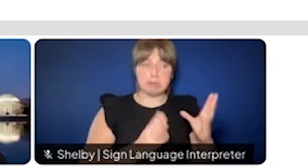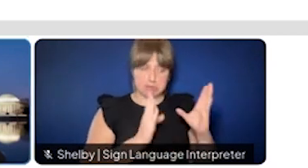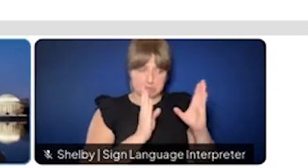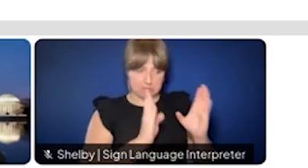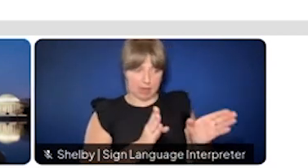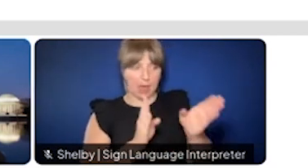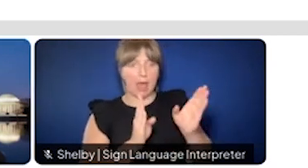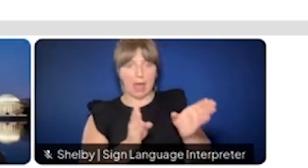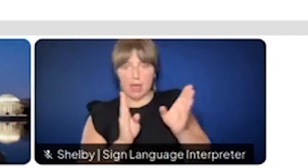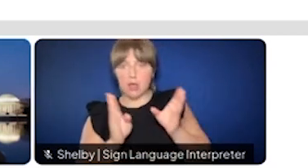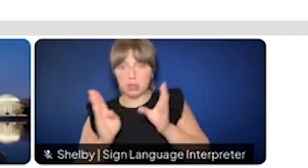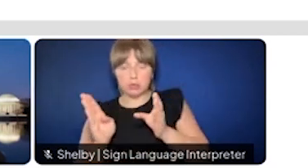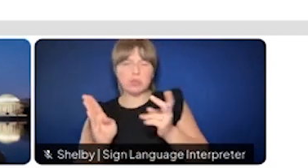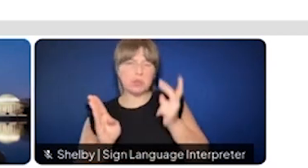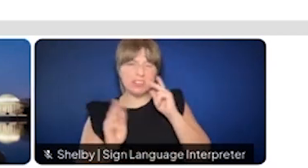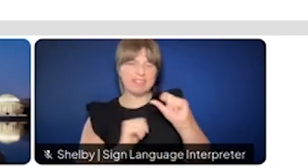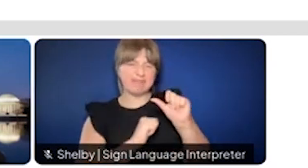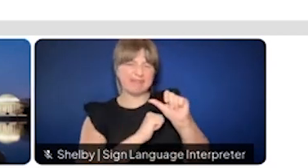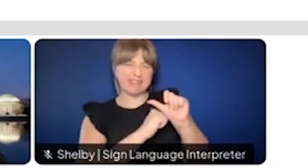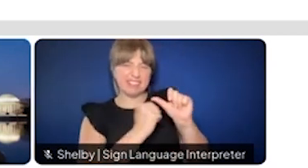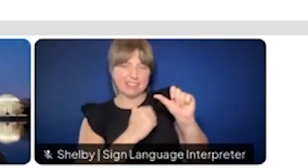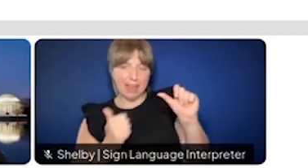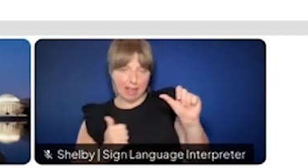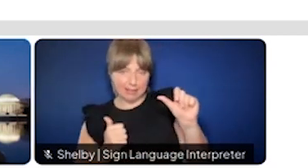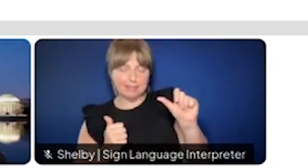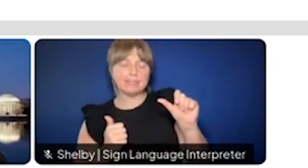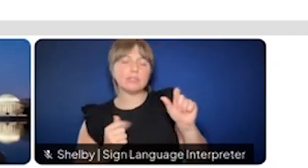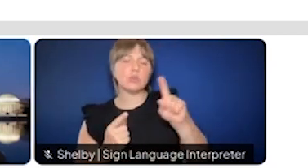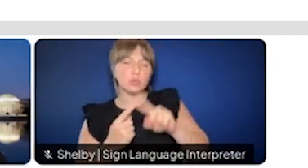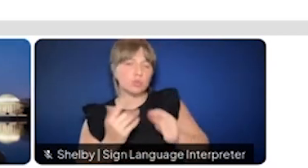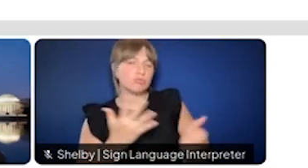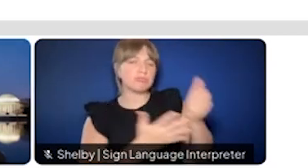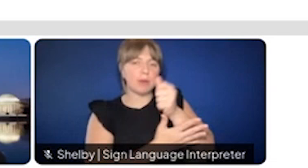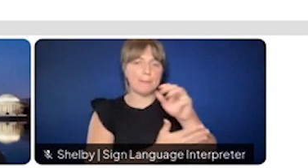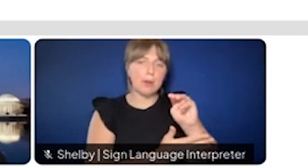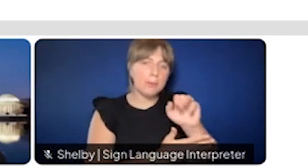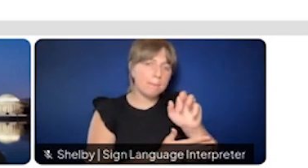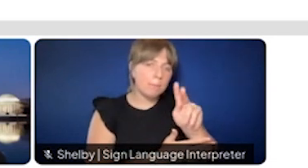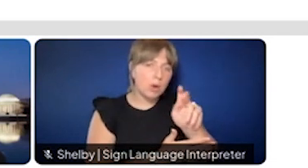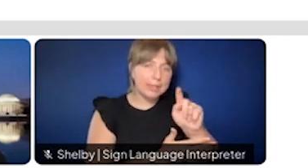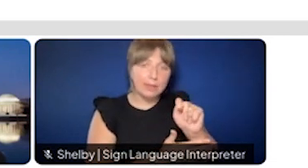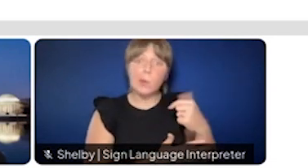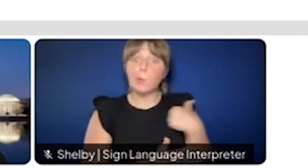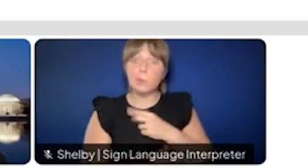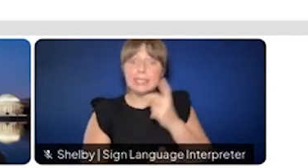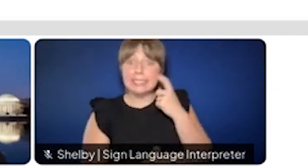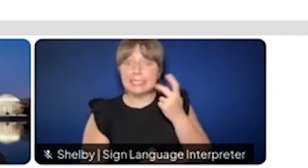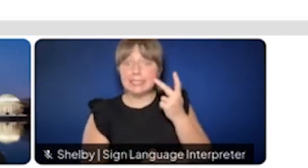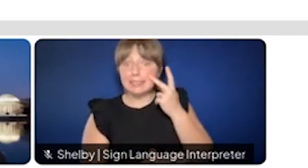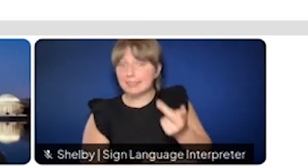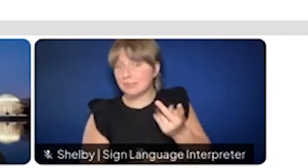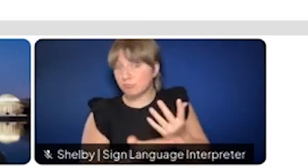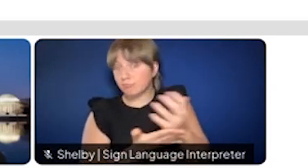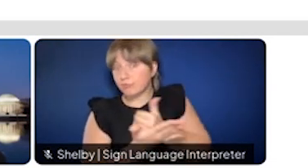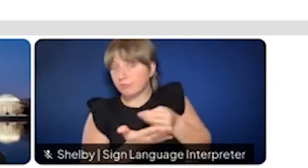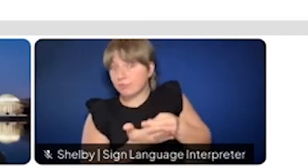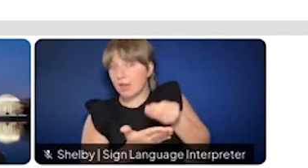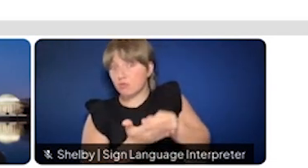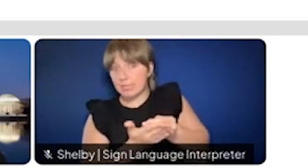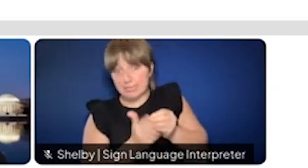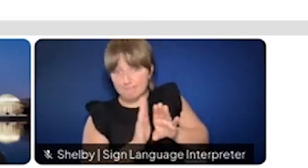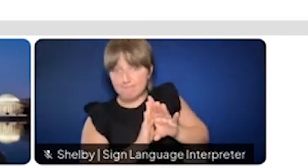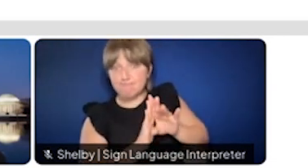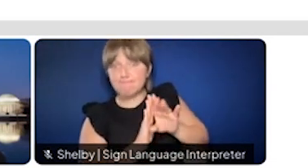perhaps a little bit of a lag to the primary market. So as we see fundraising pick back up in 2024,